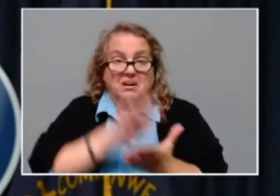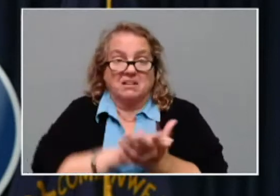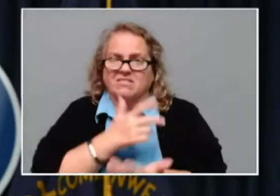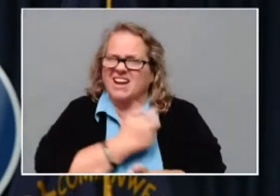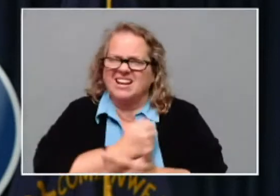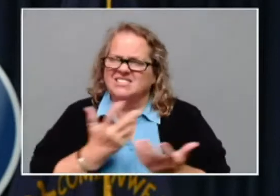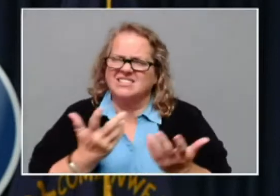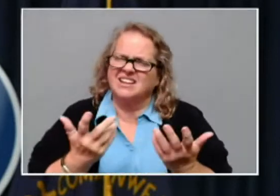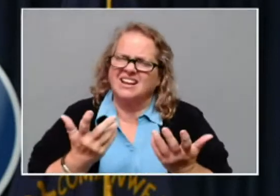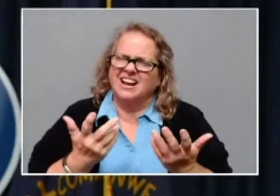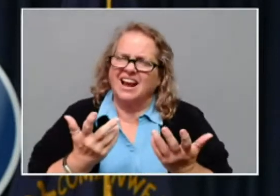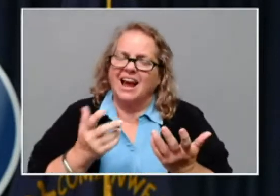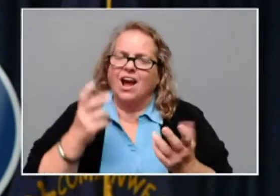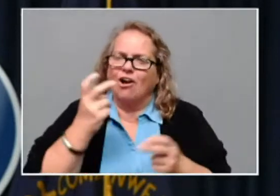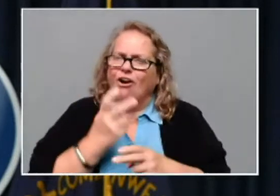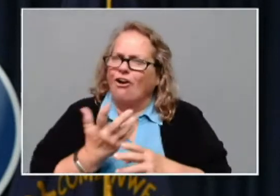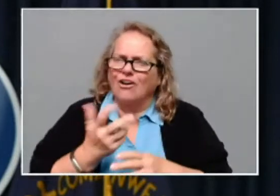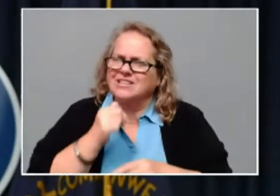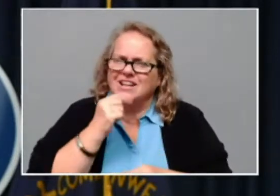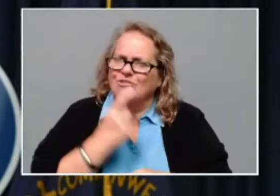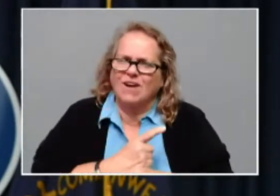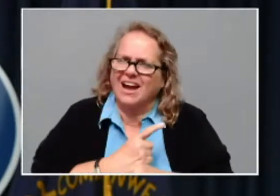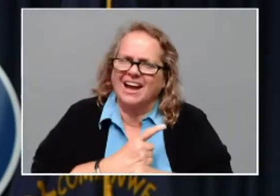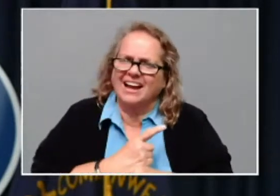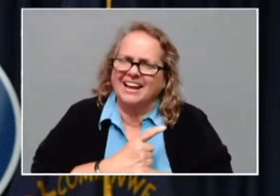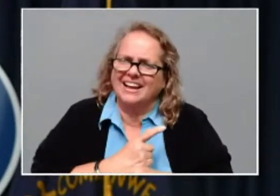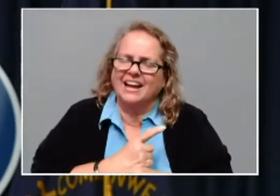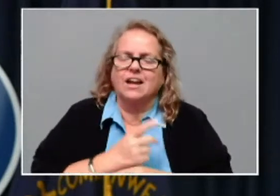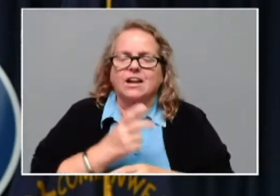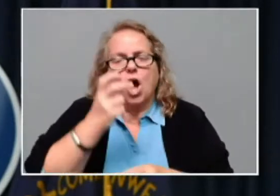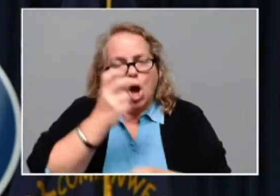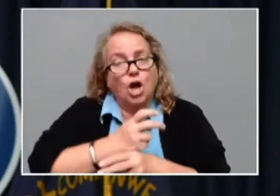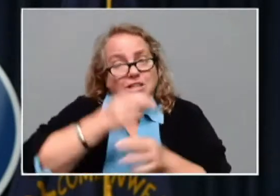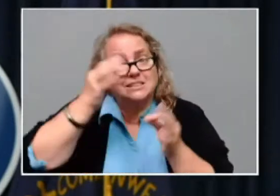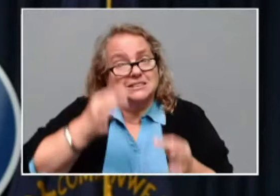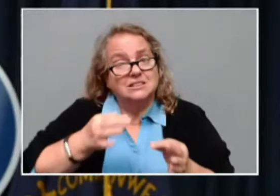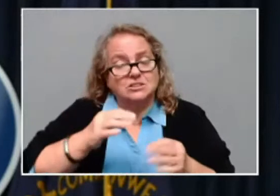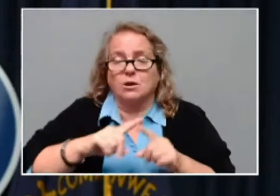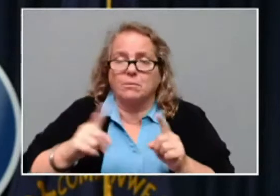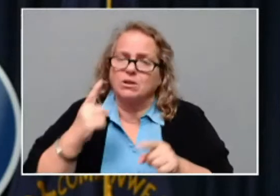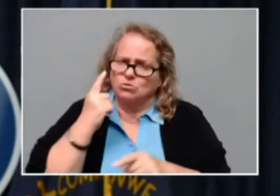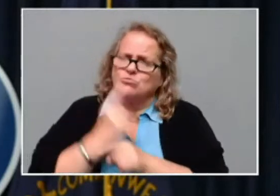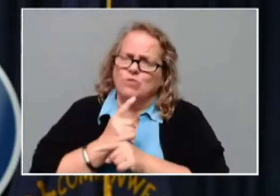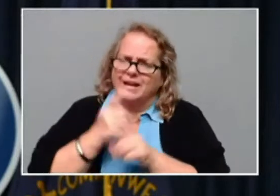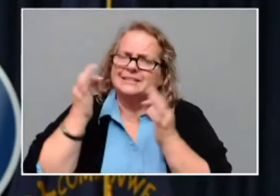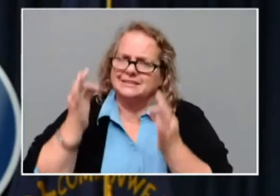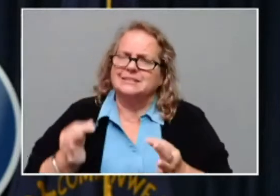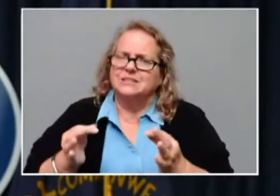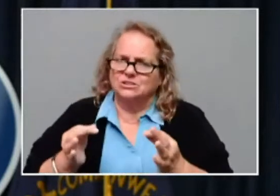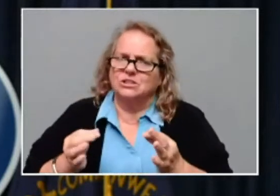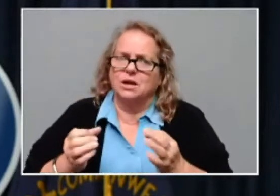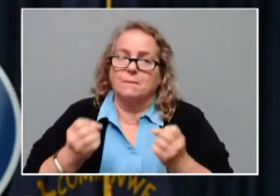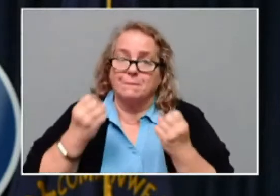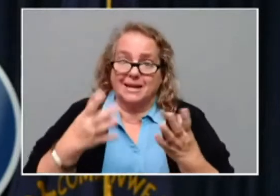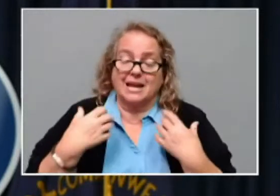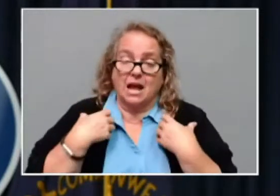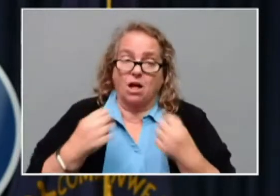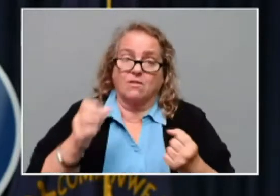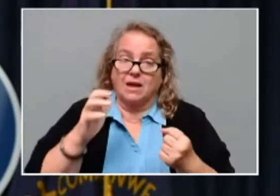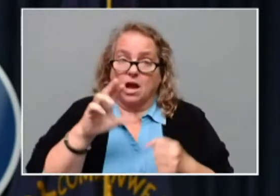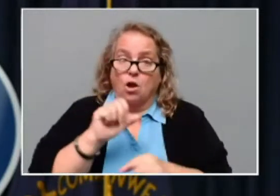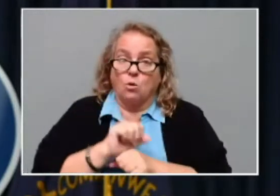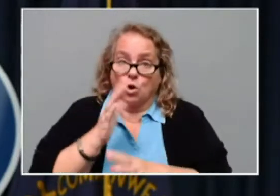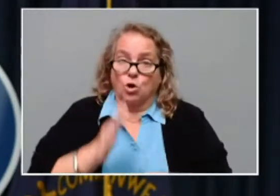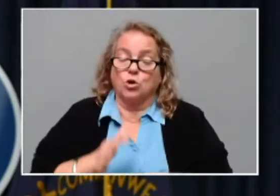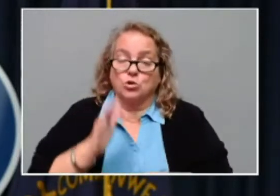was the right one. And I think a whole lot of the unvaccinated healthcare workers were going to end up really sick and